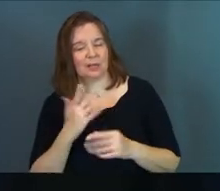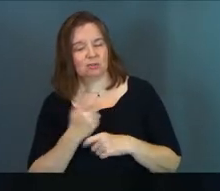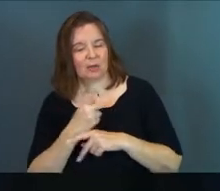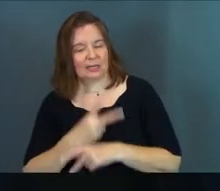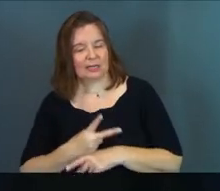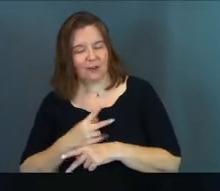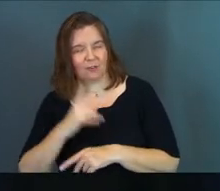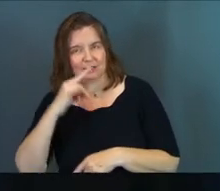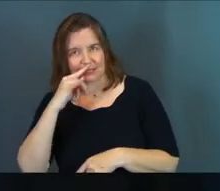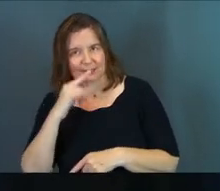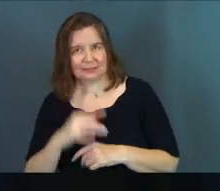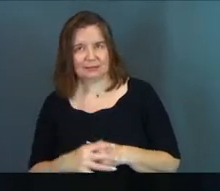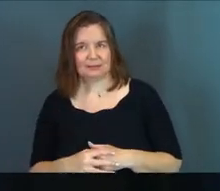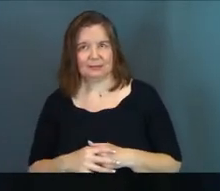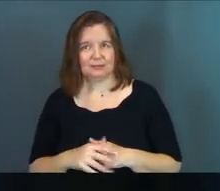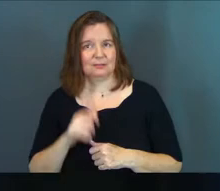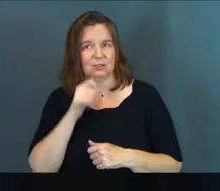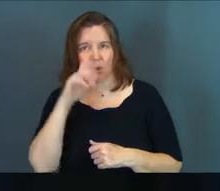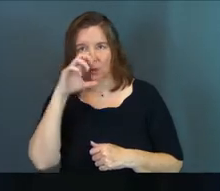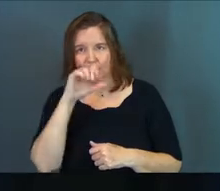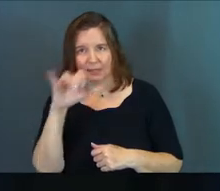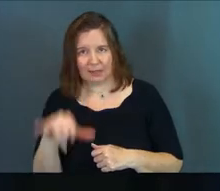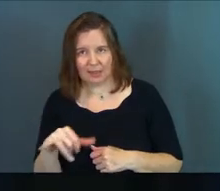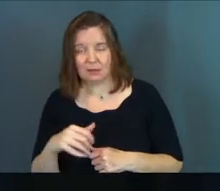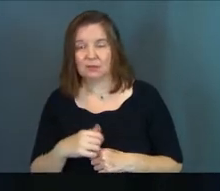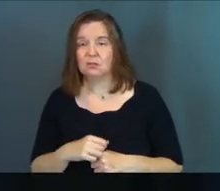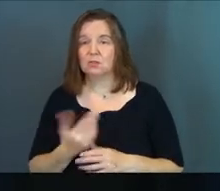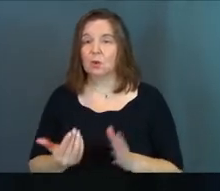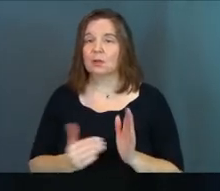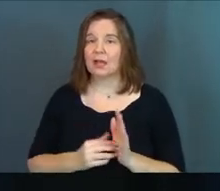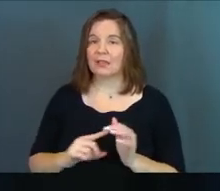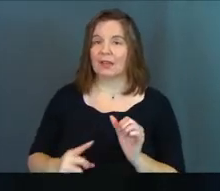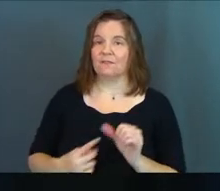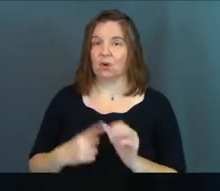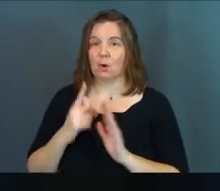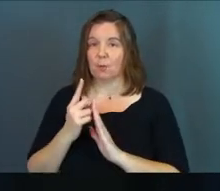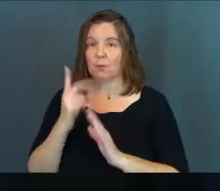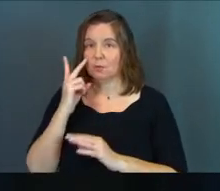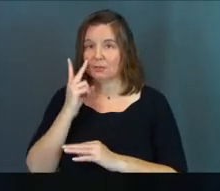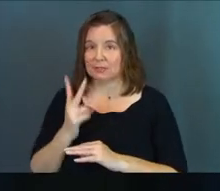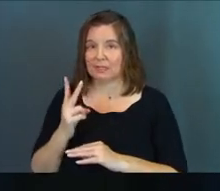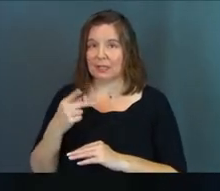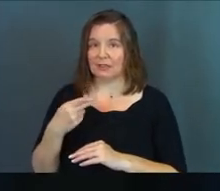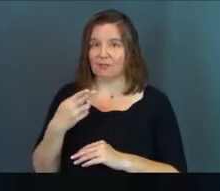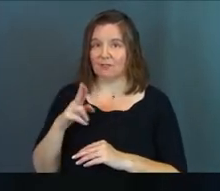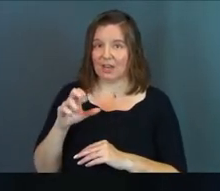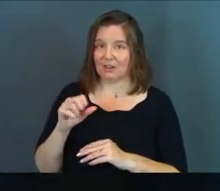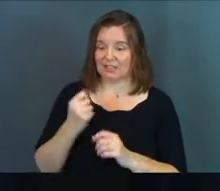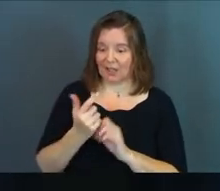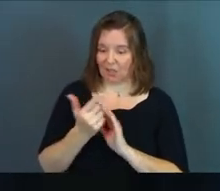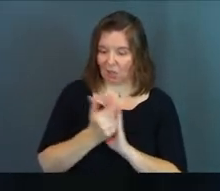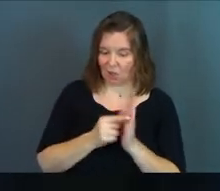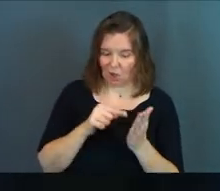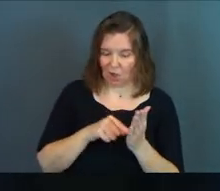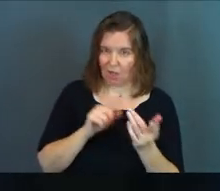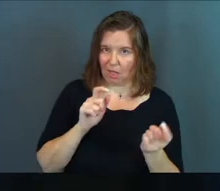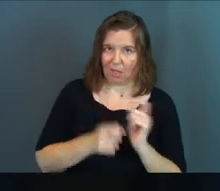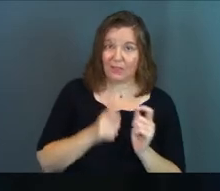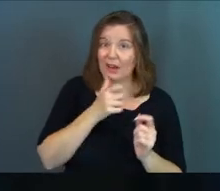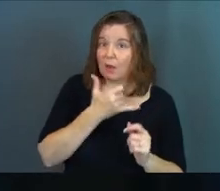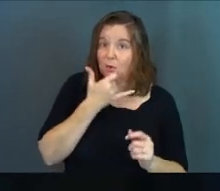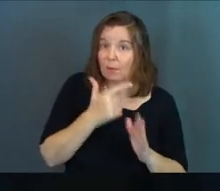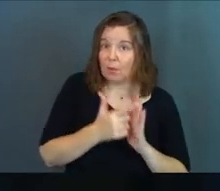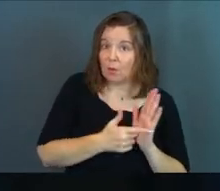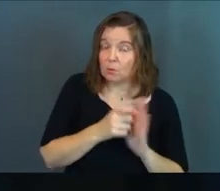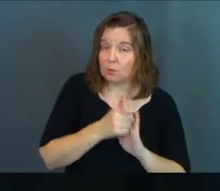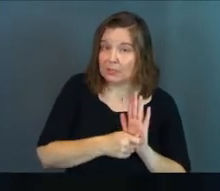take care of his kids. Don't miss that. So we see, again, this is the first moment where we see the Pharisees have taken this law, and it's, again, they're not wrong about the